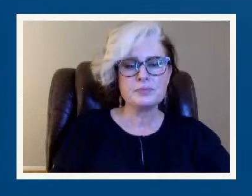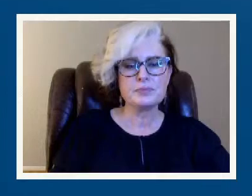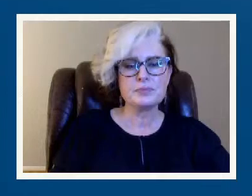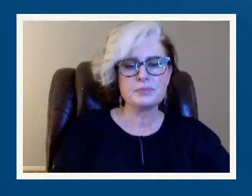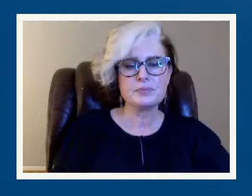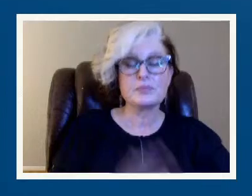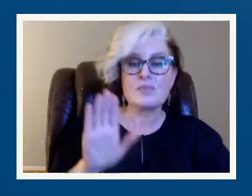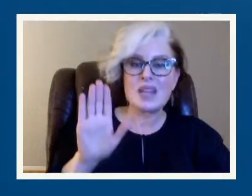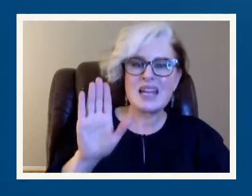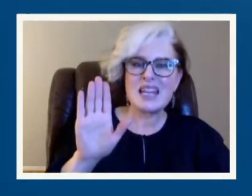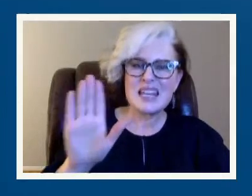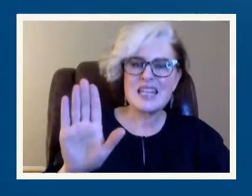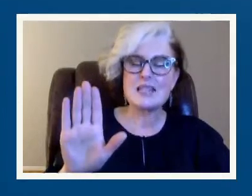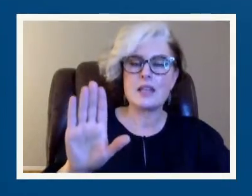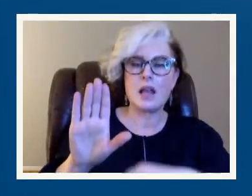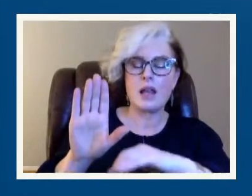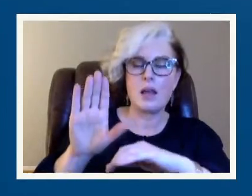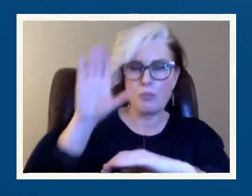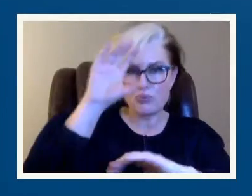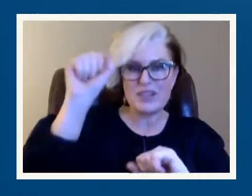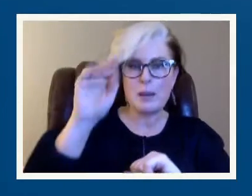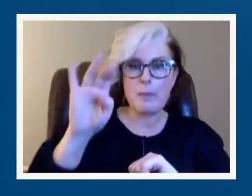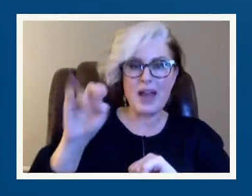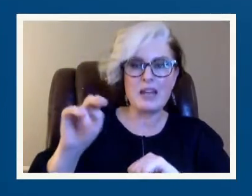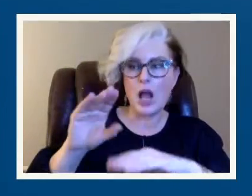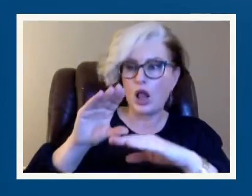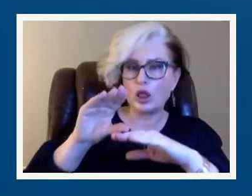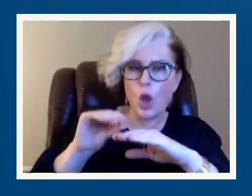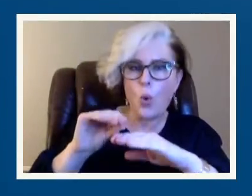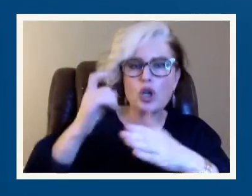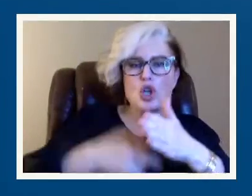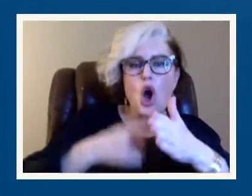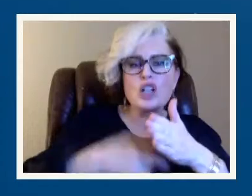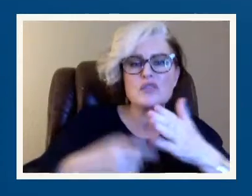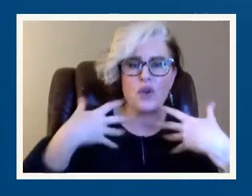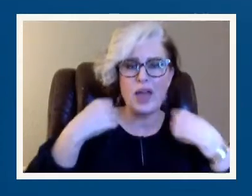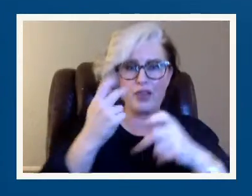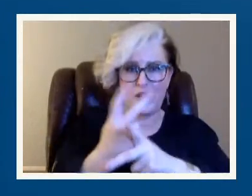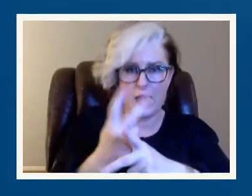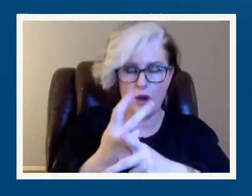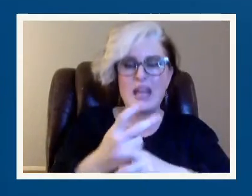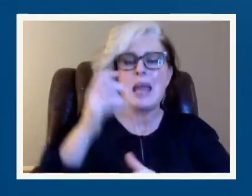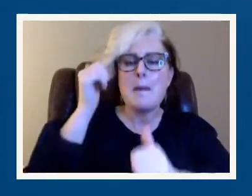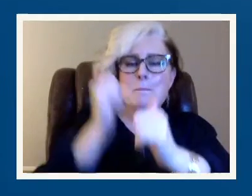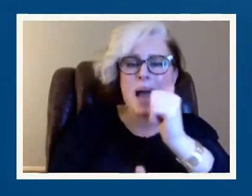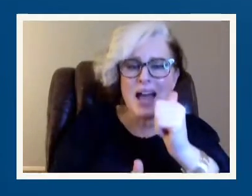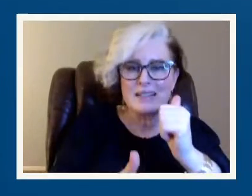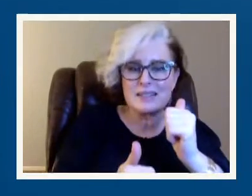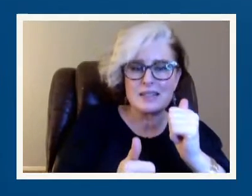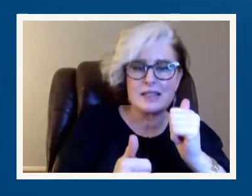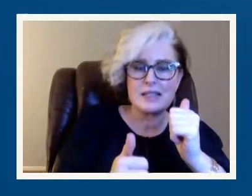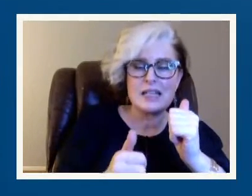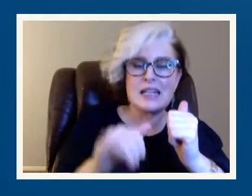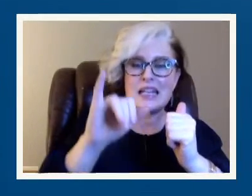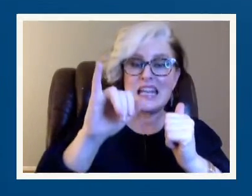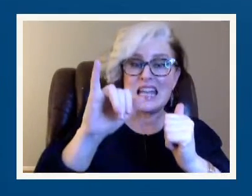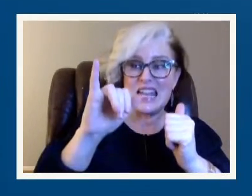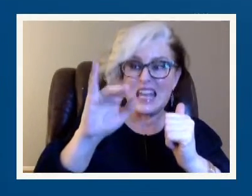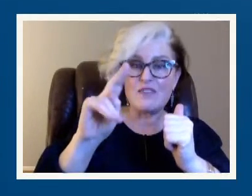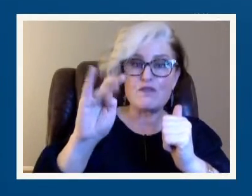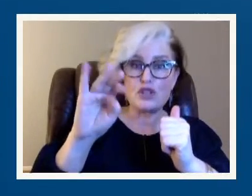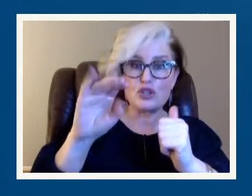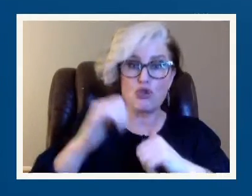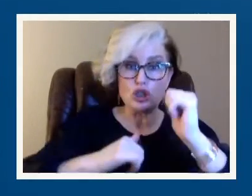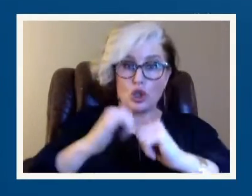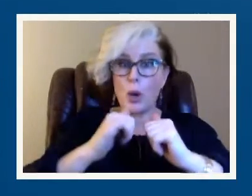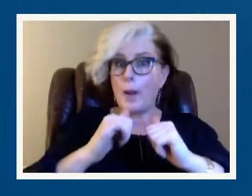He's lowered healthcare and prescription drug costs. He passed an infrastructure bill that will put